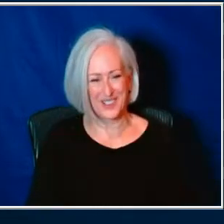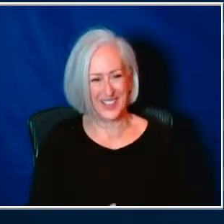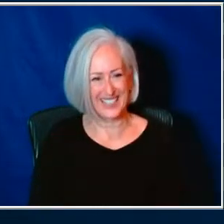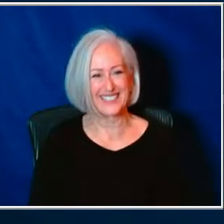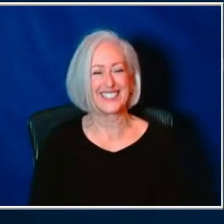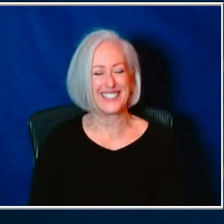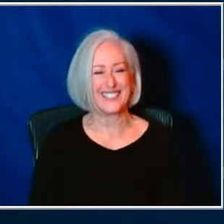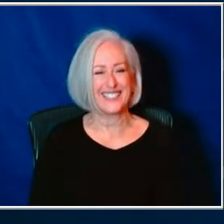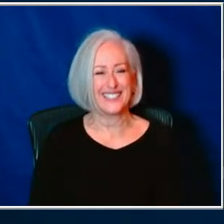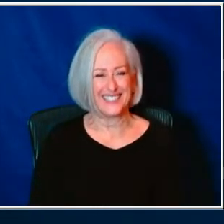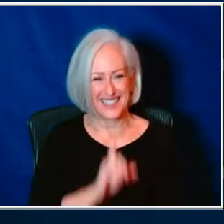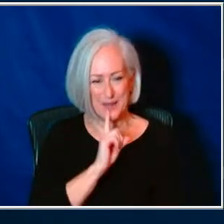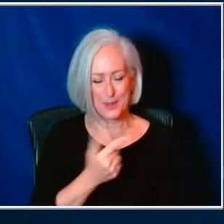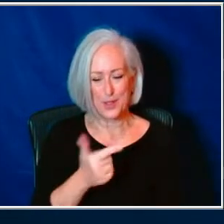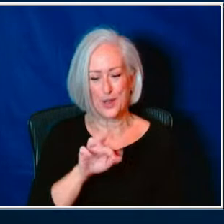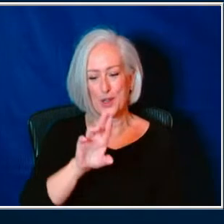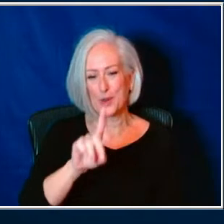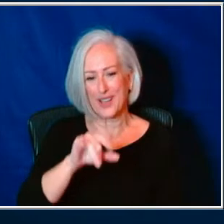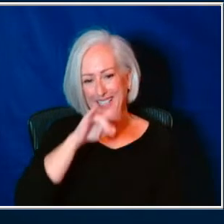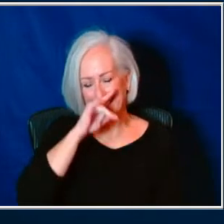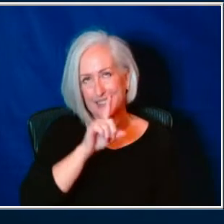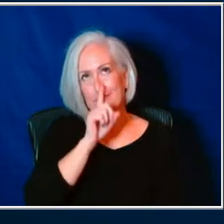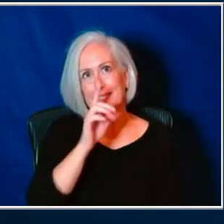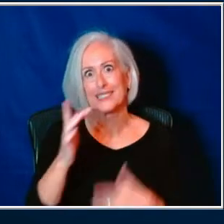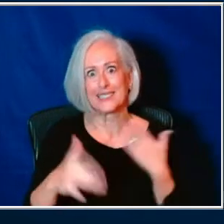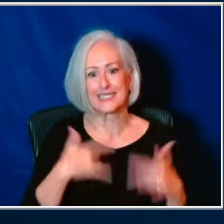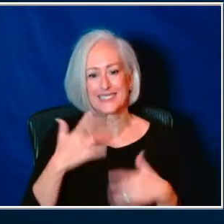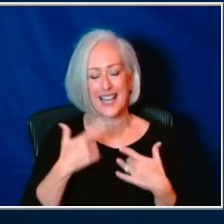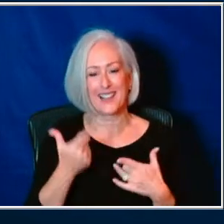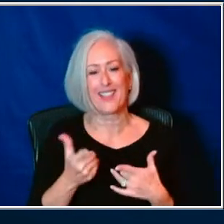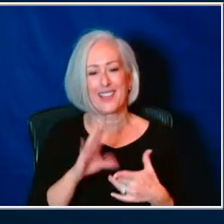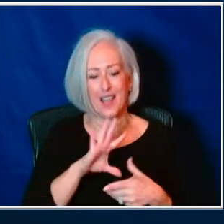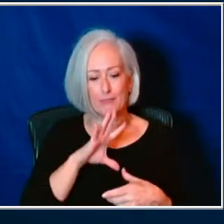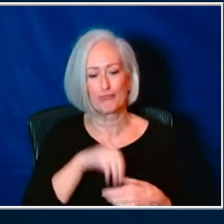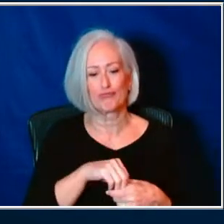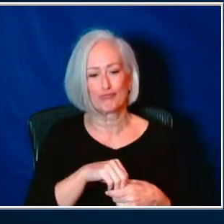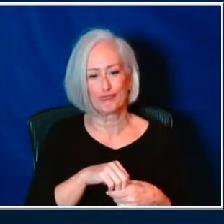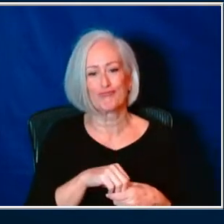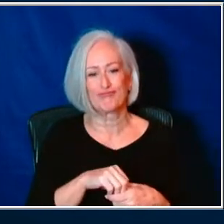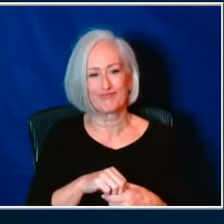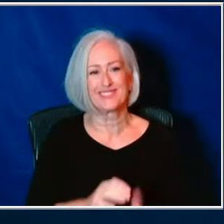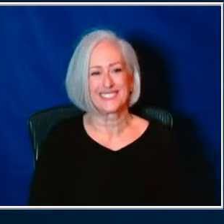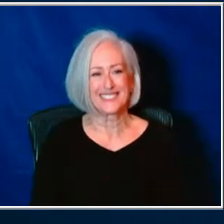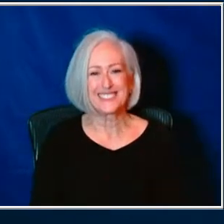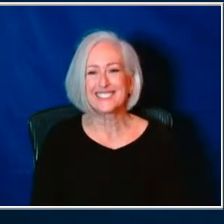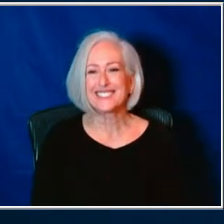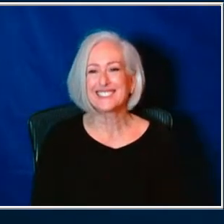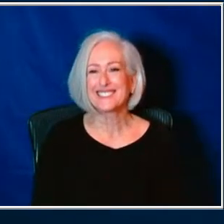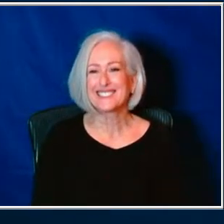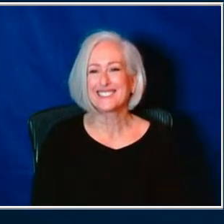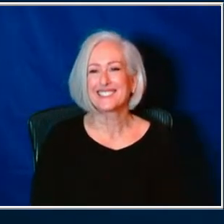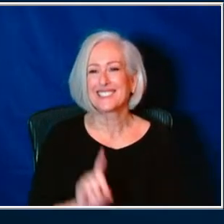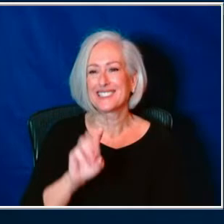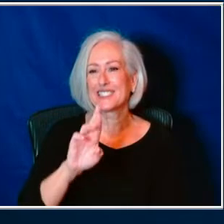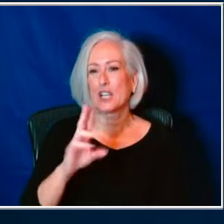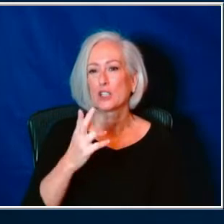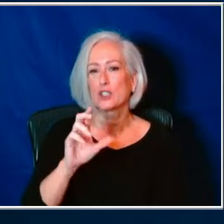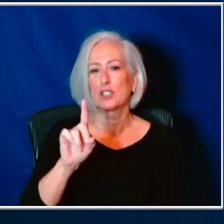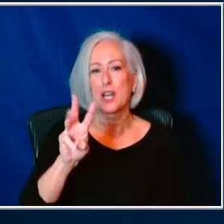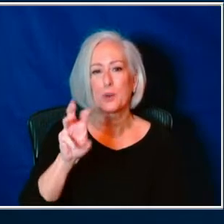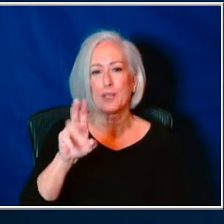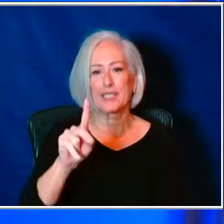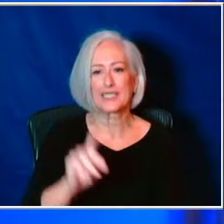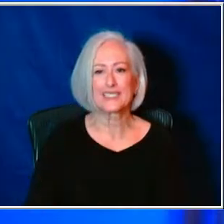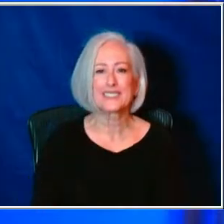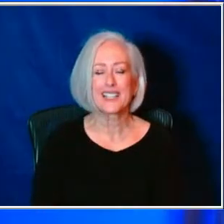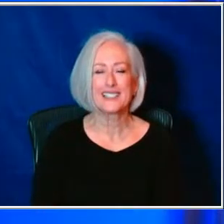I bet your grandkids are delighted that they're able to spend time with you there. Dr. Andrea Chadwick, final thoughts.